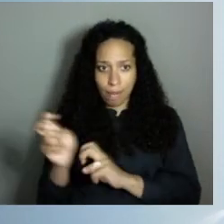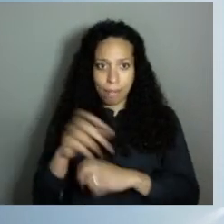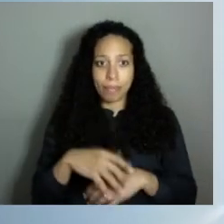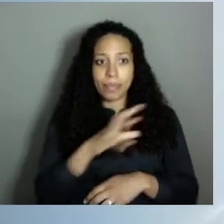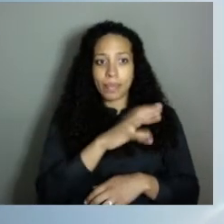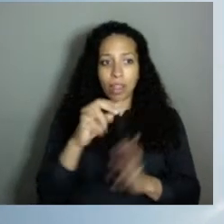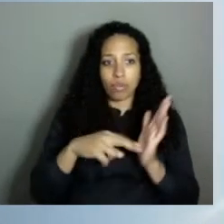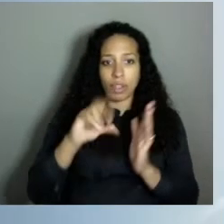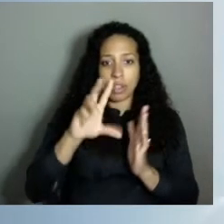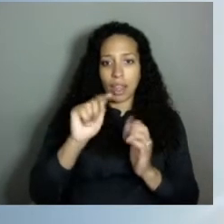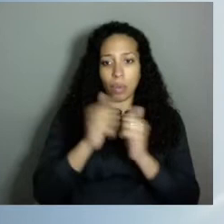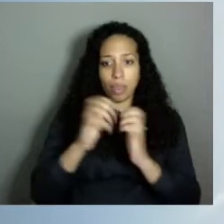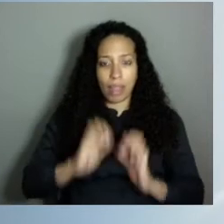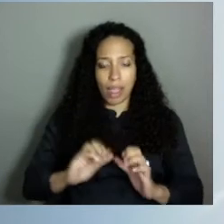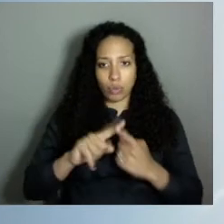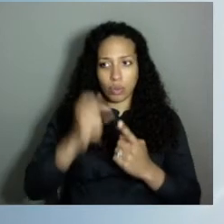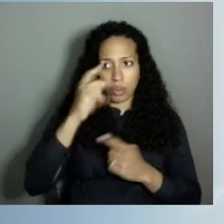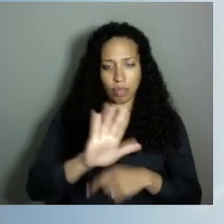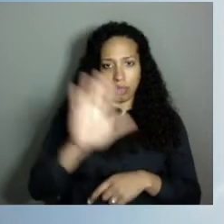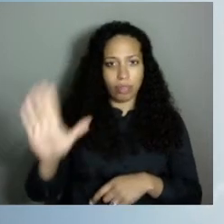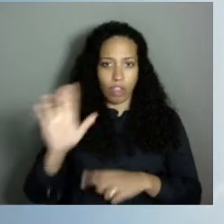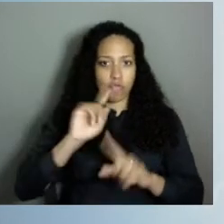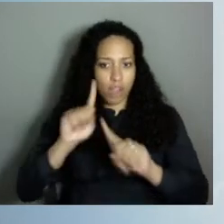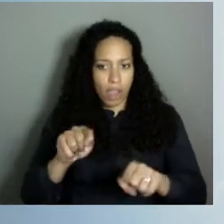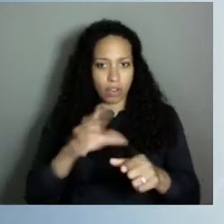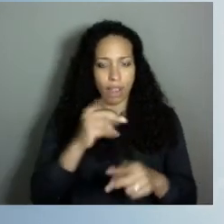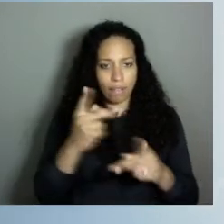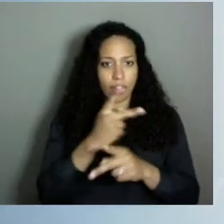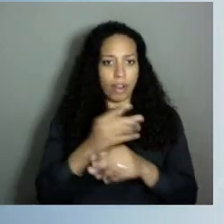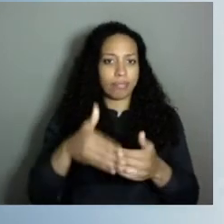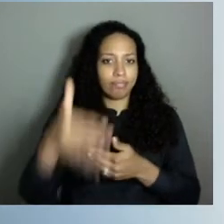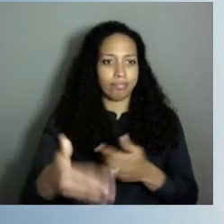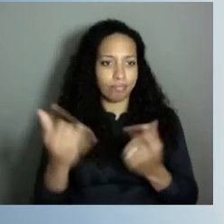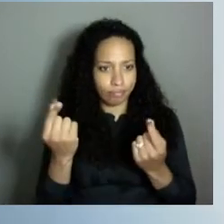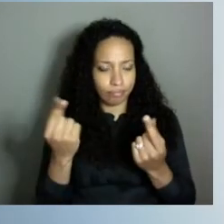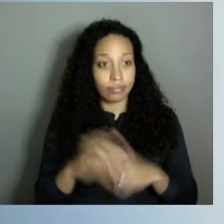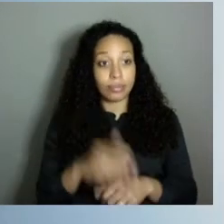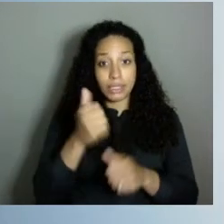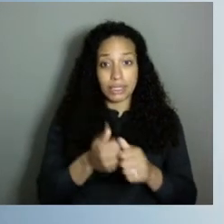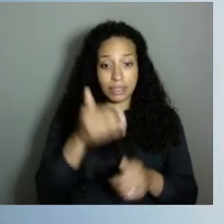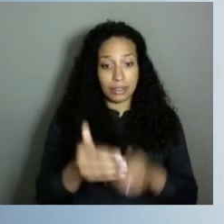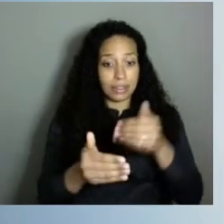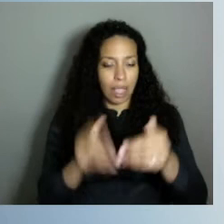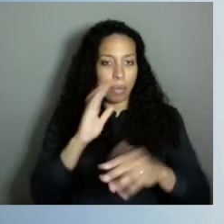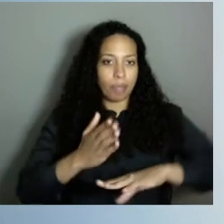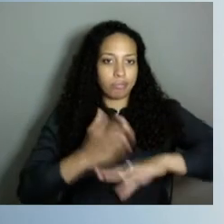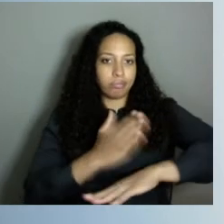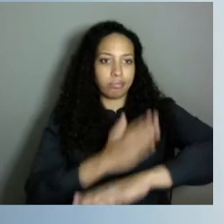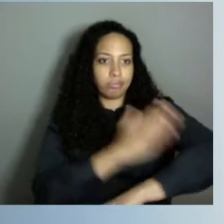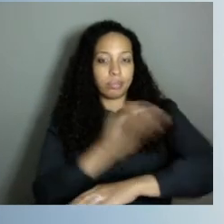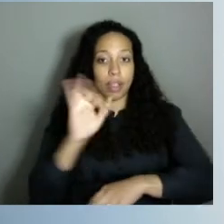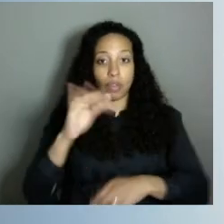understand reactions and help chart out next steps. Each one of those steps is better when you have a diverse set of perspectives to shape